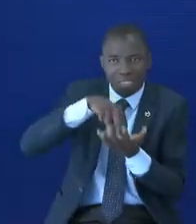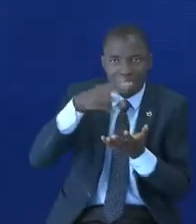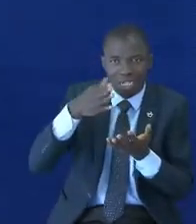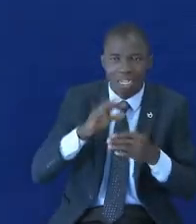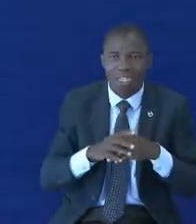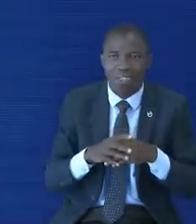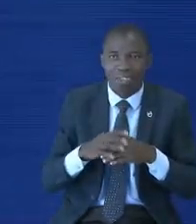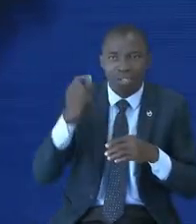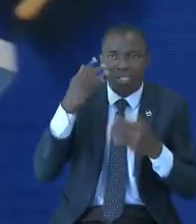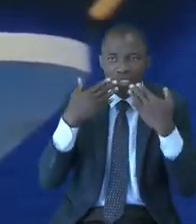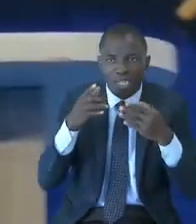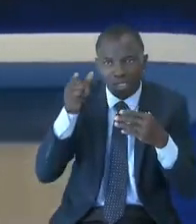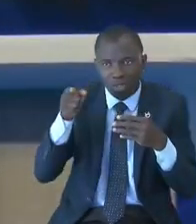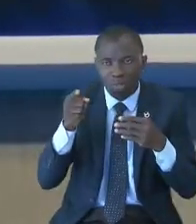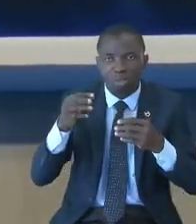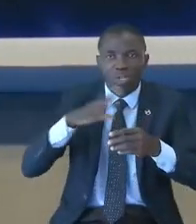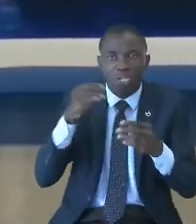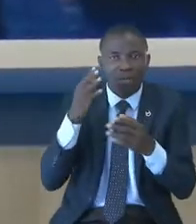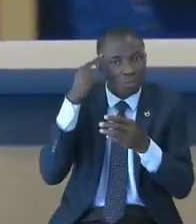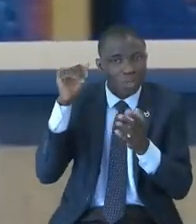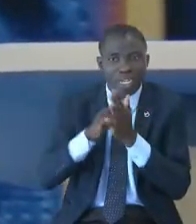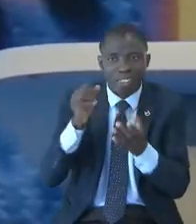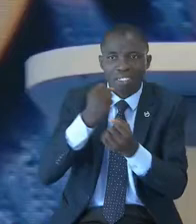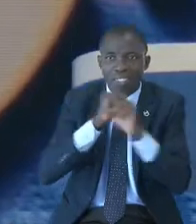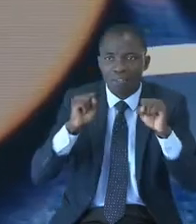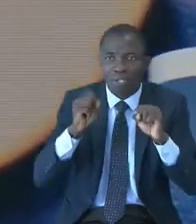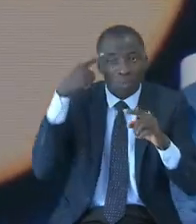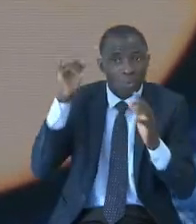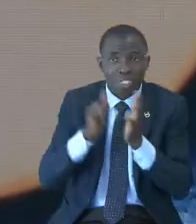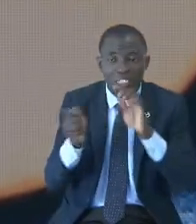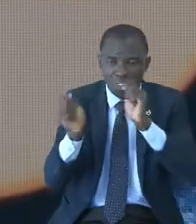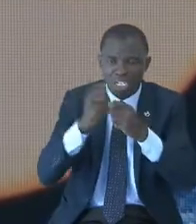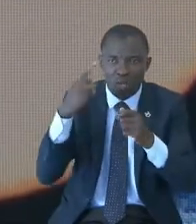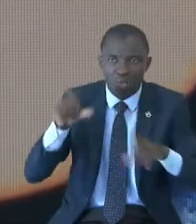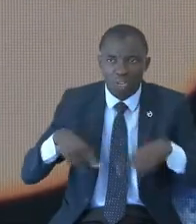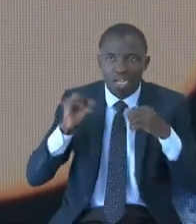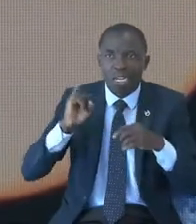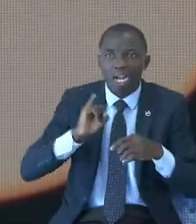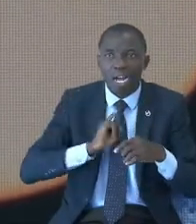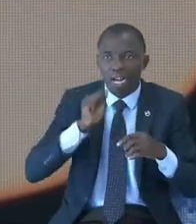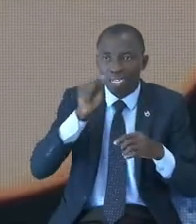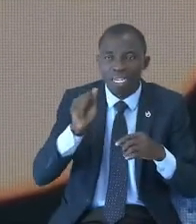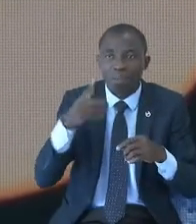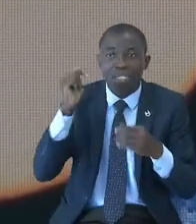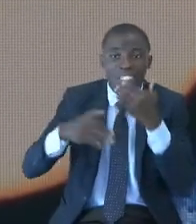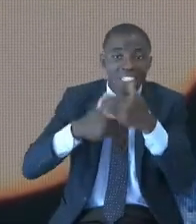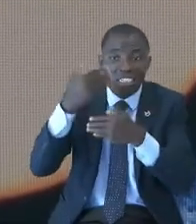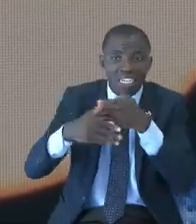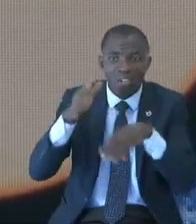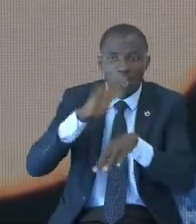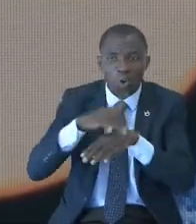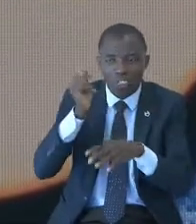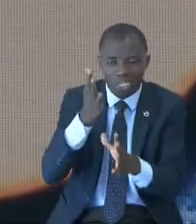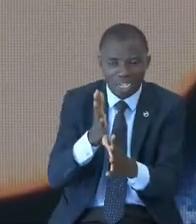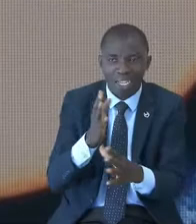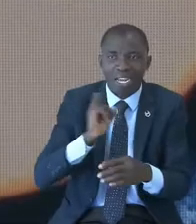up for that salvation and for that forgiveness and for that change of life. I am the next on the line.